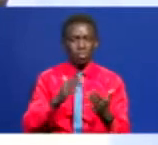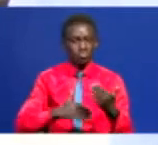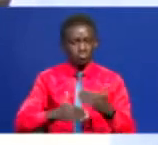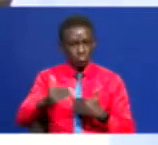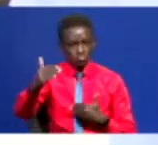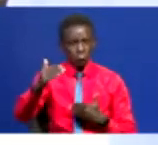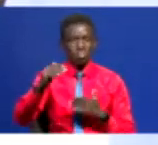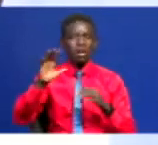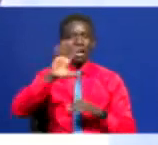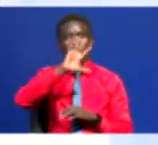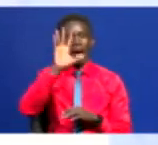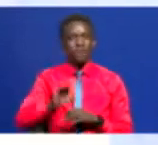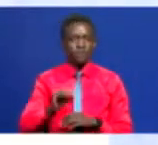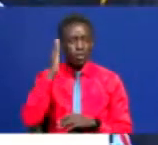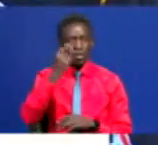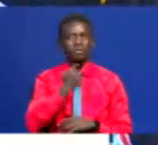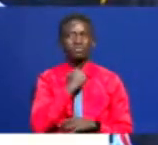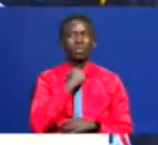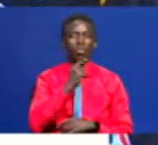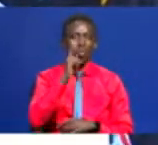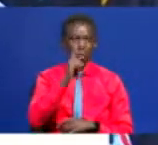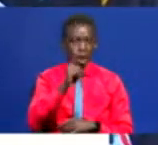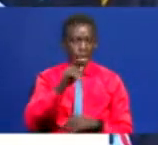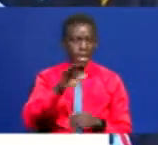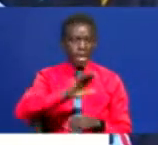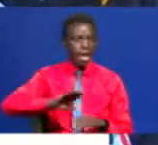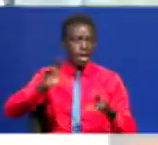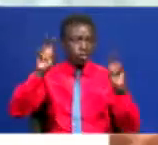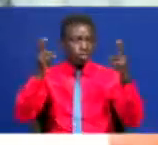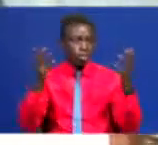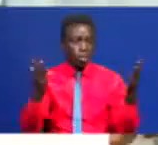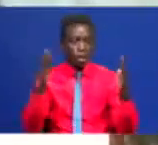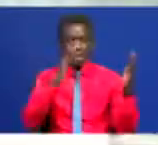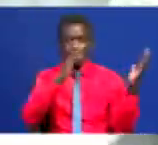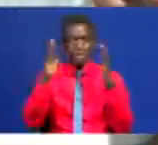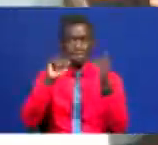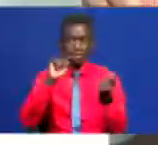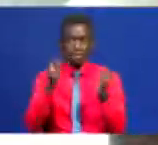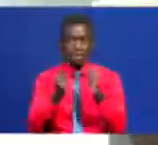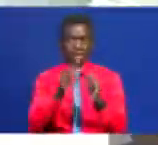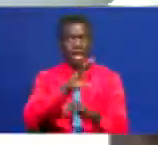matters of climate change and climate financing.